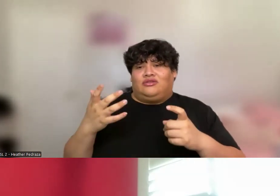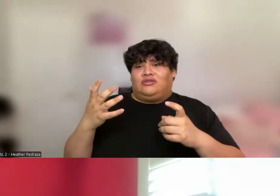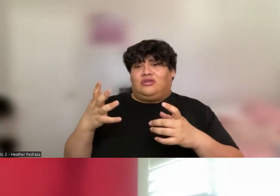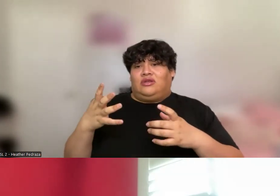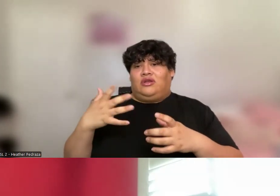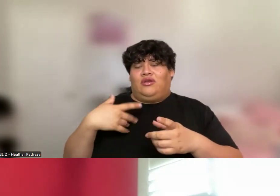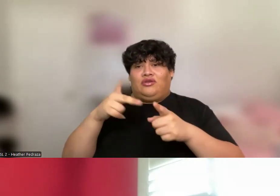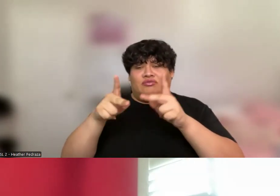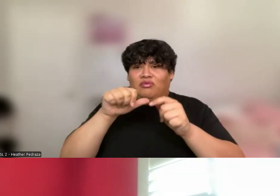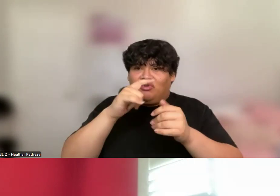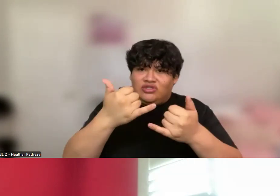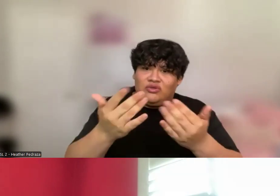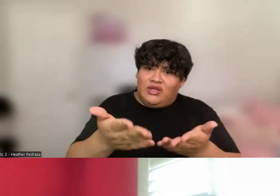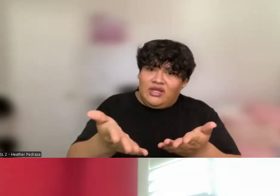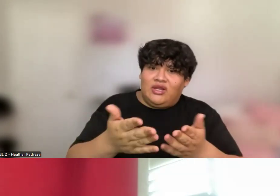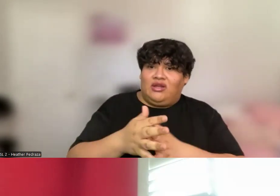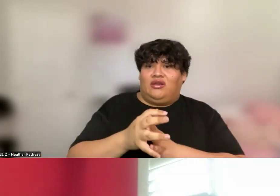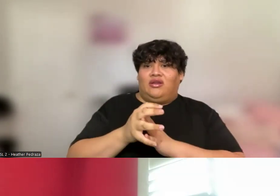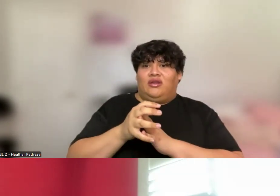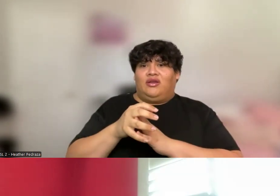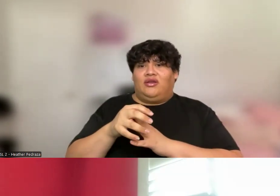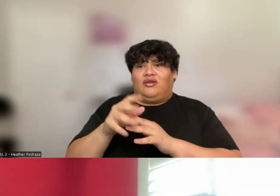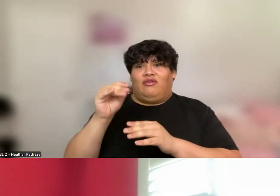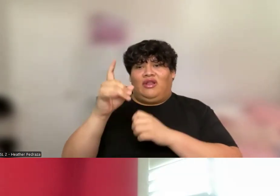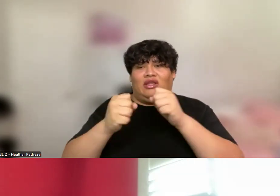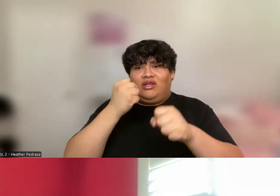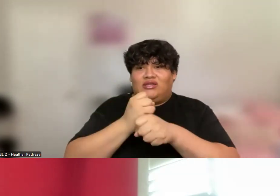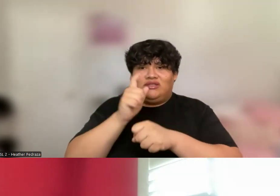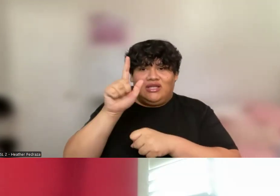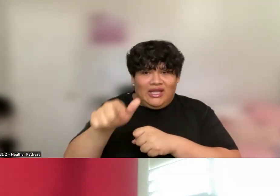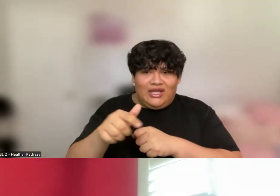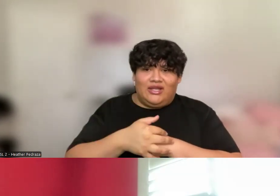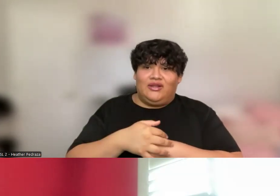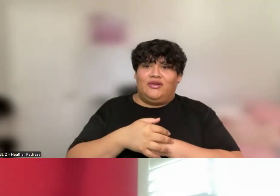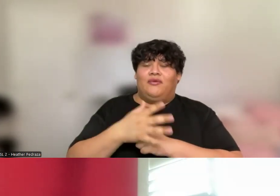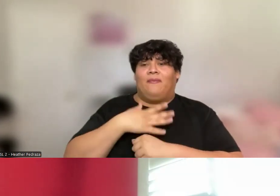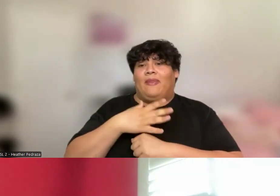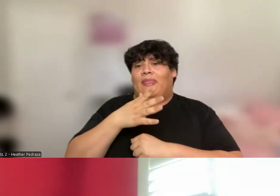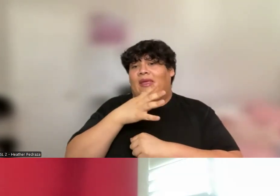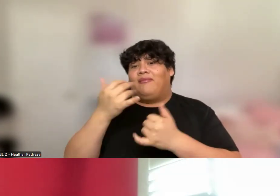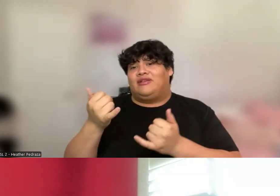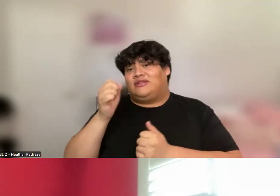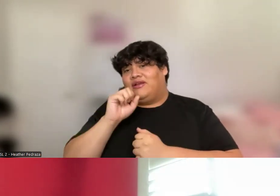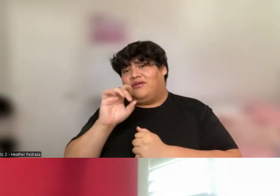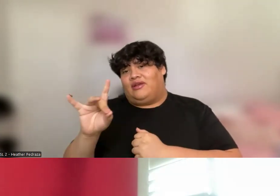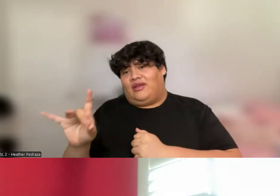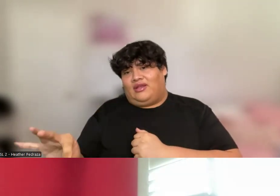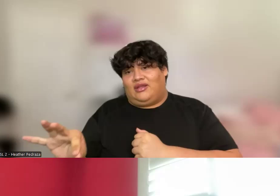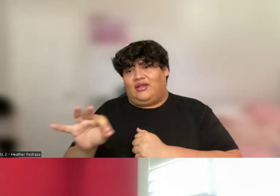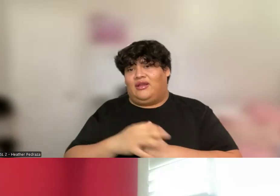here, when I'm 50, 50 years later. And unfortunately, my mom is now 89